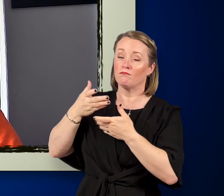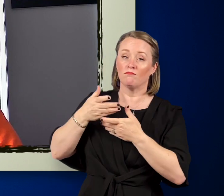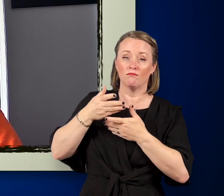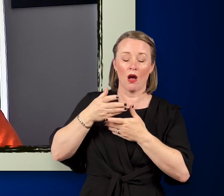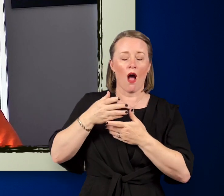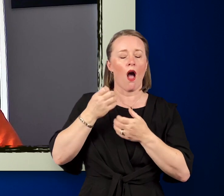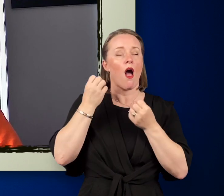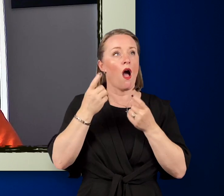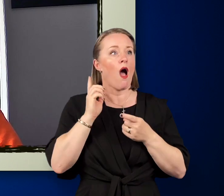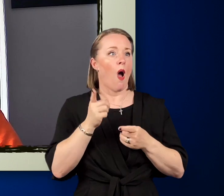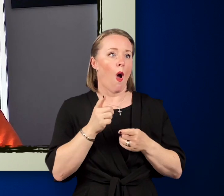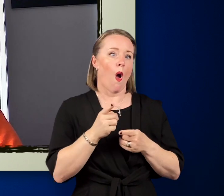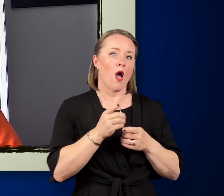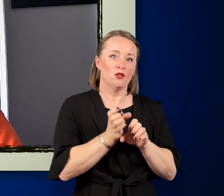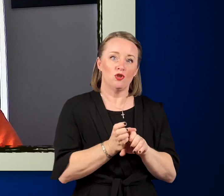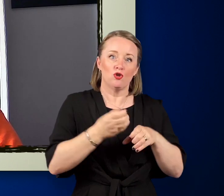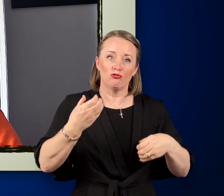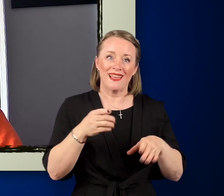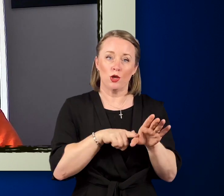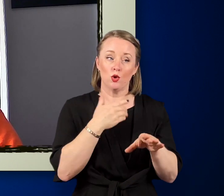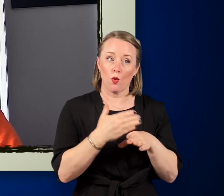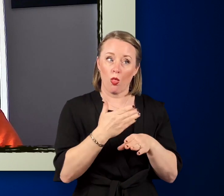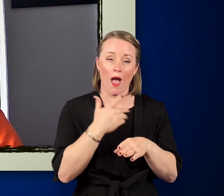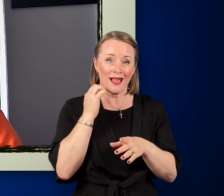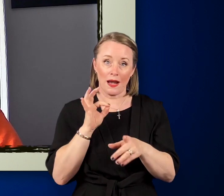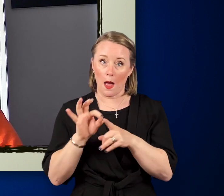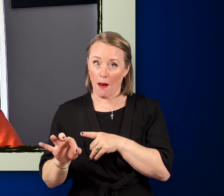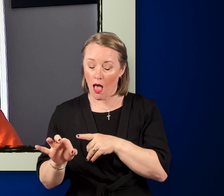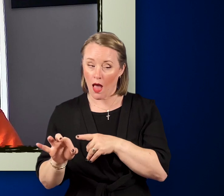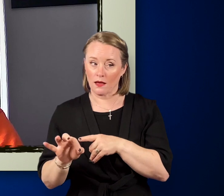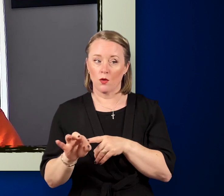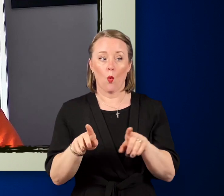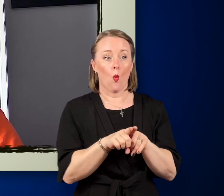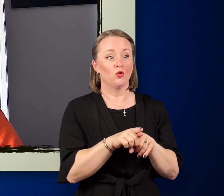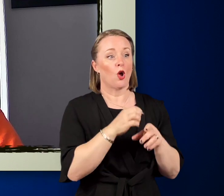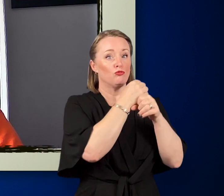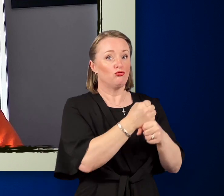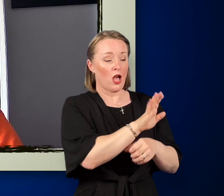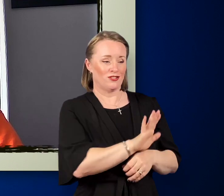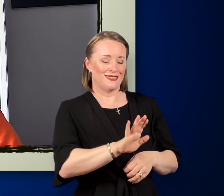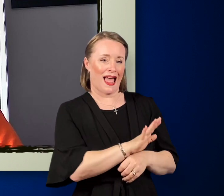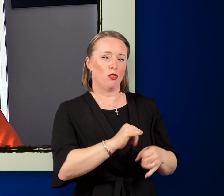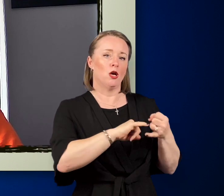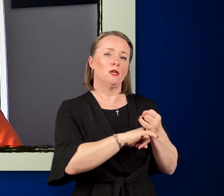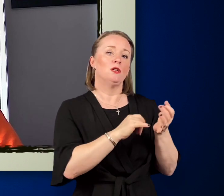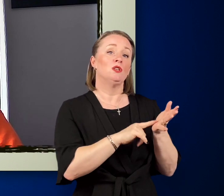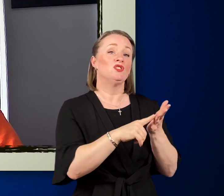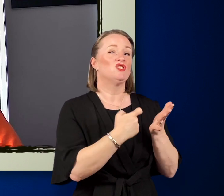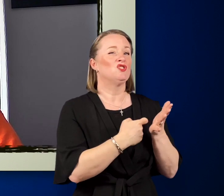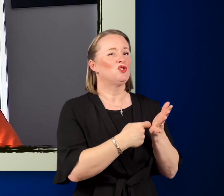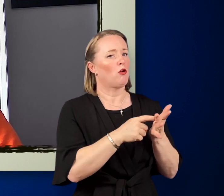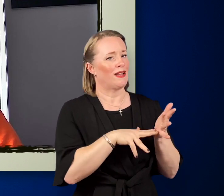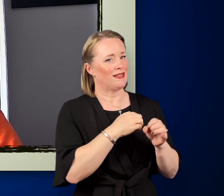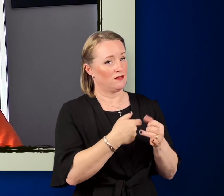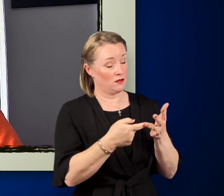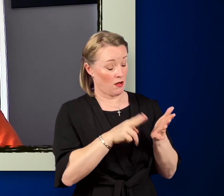same time, he got me in touch with a church in a place called Stovington, down south, that was willing to provide practical training as a